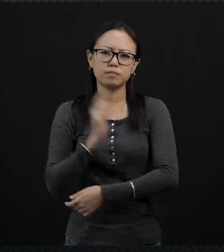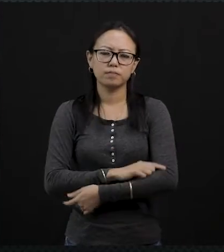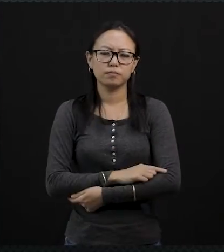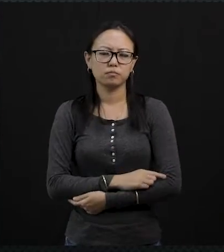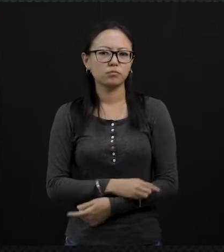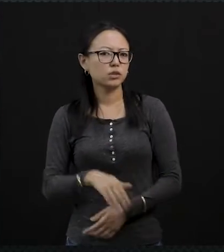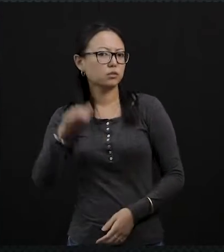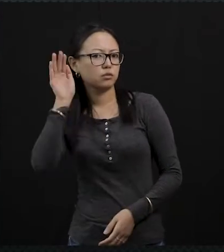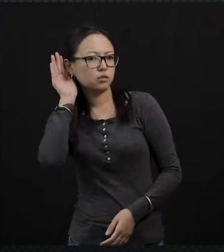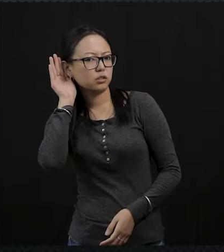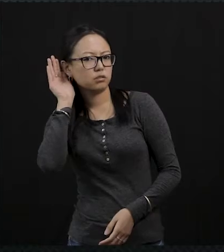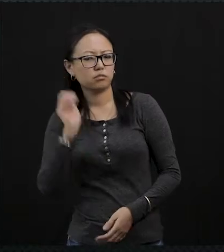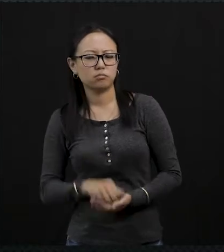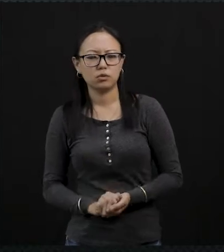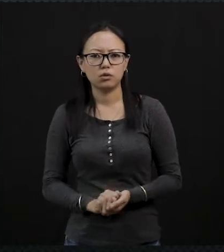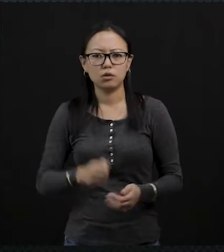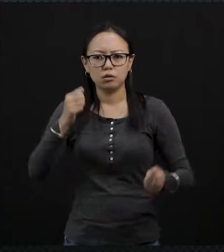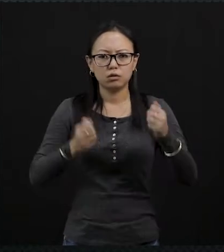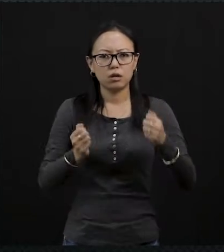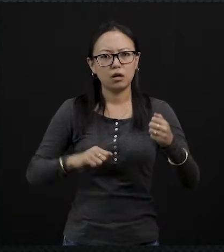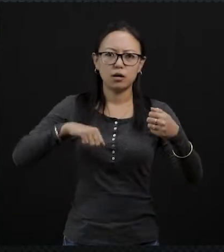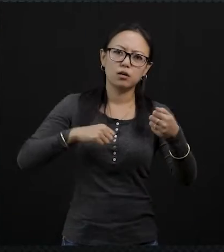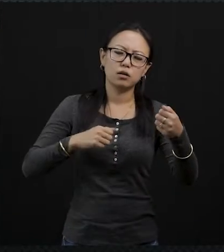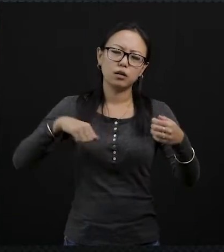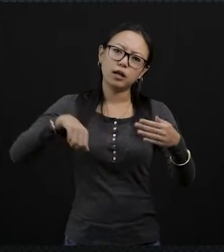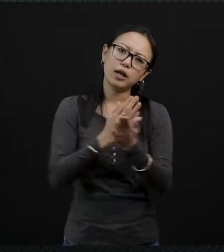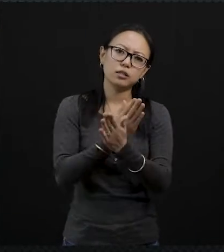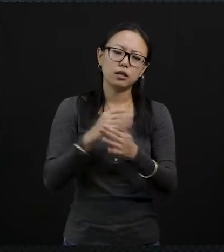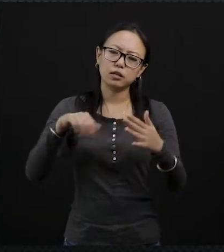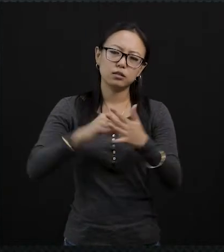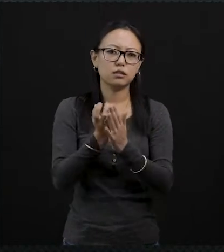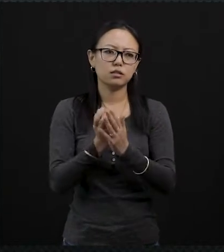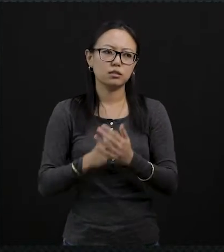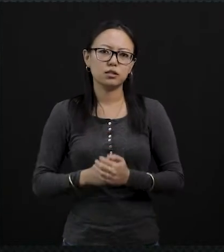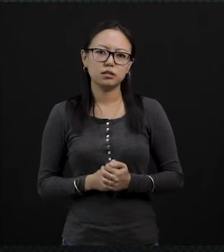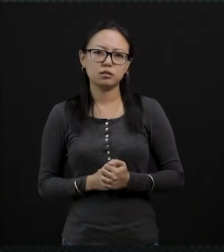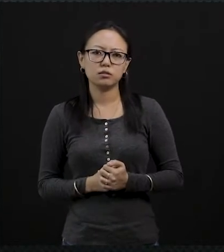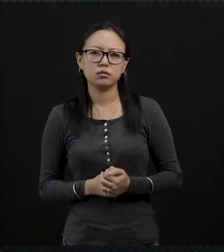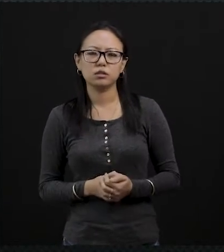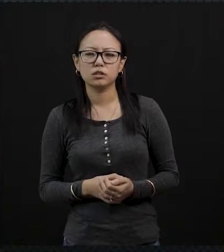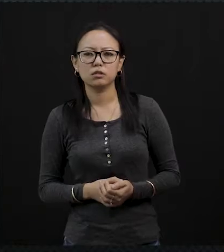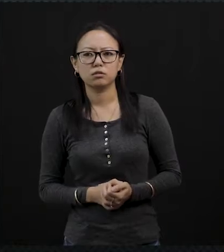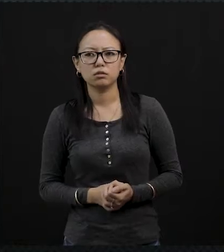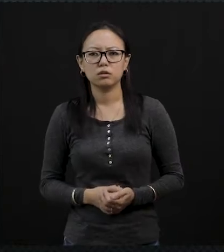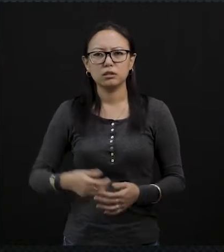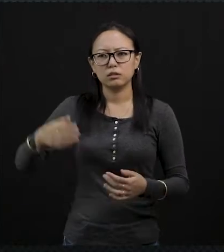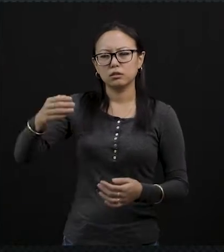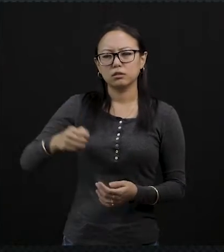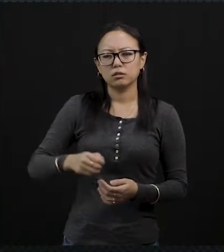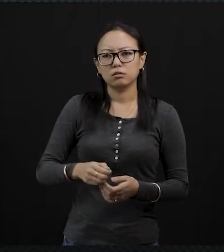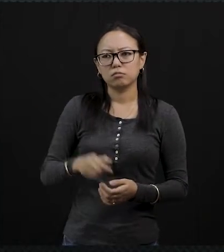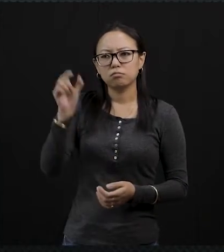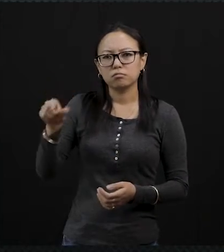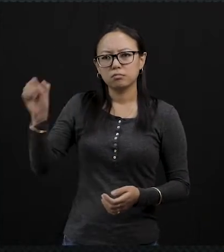in news we hear about many people getting seriously injured, right? Many people they